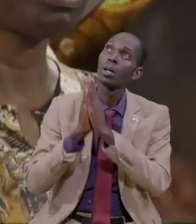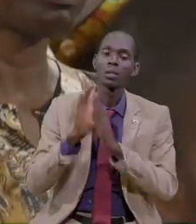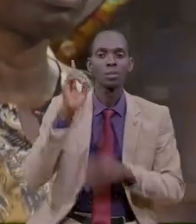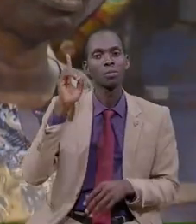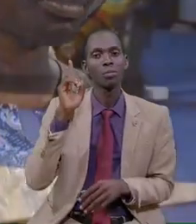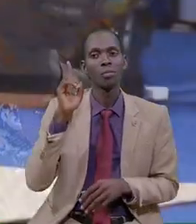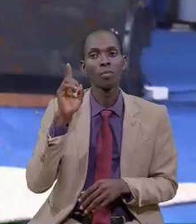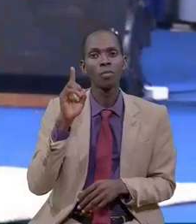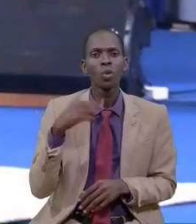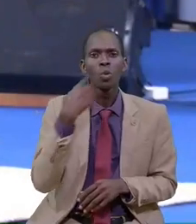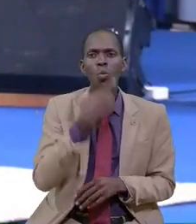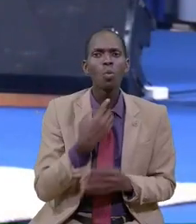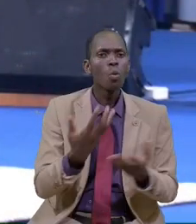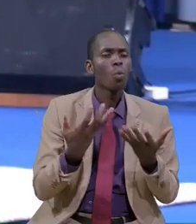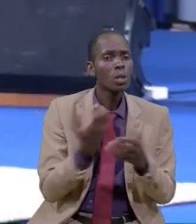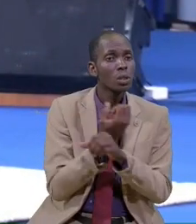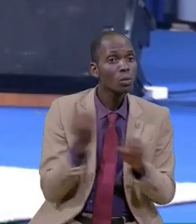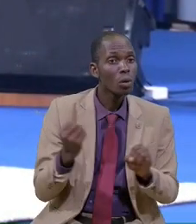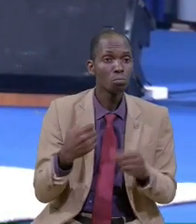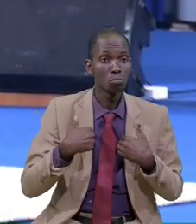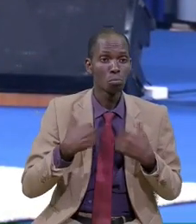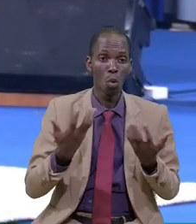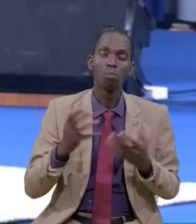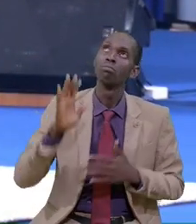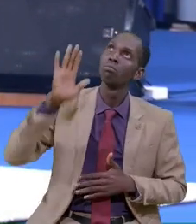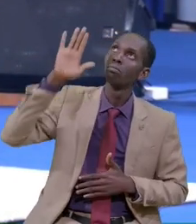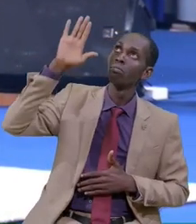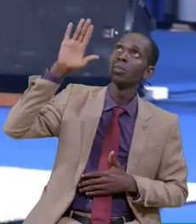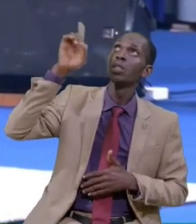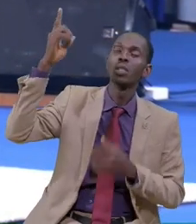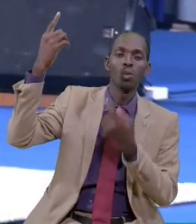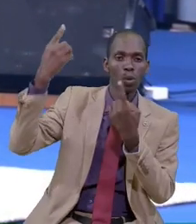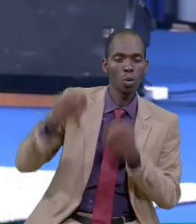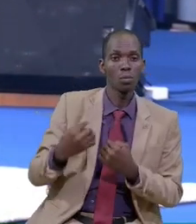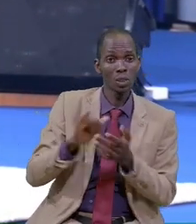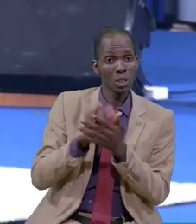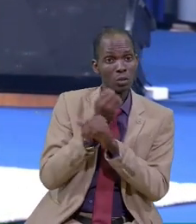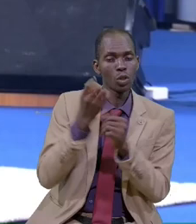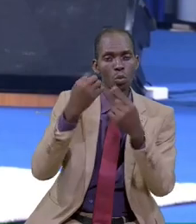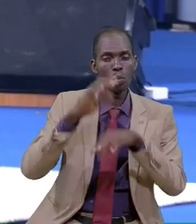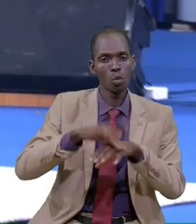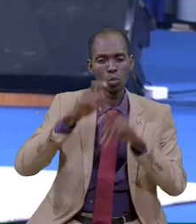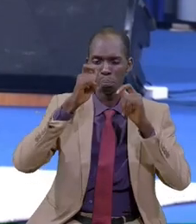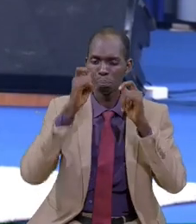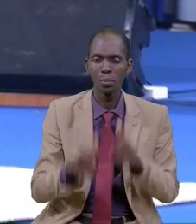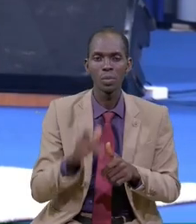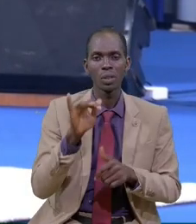wants salvation? Qui veut le salut, tu lèves simplement la main. Upon you instantaneously. Et ça vient instantanément sur toi.